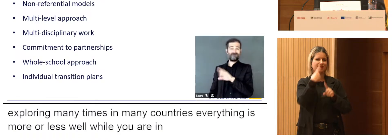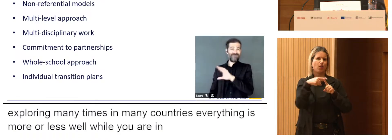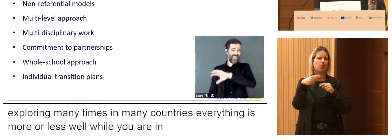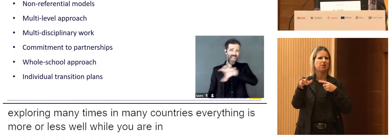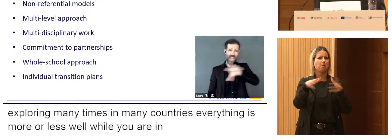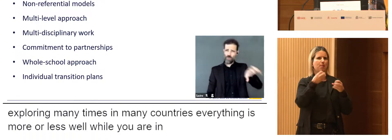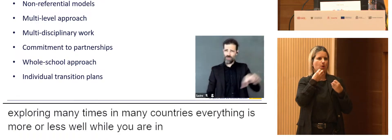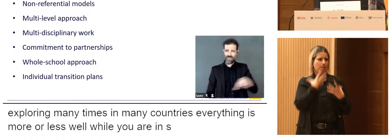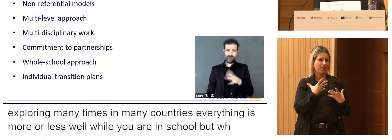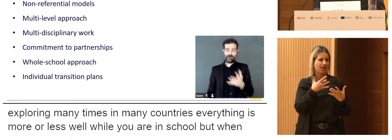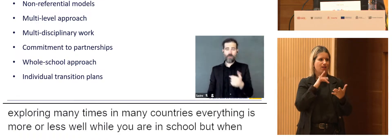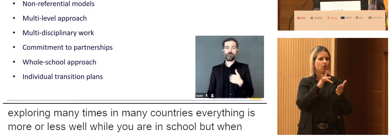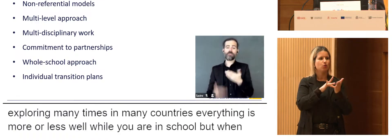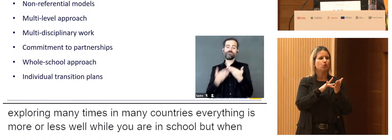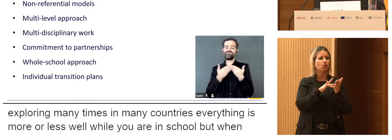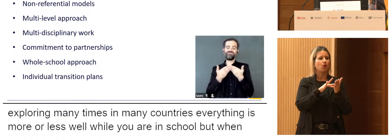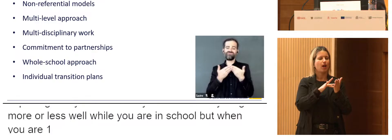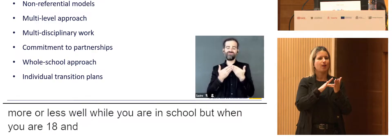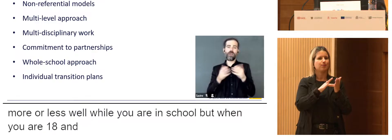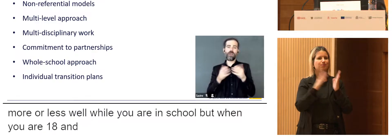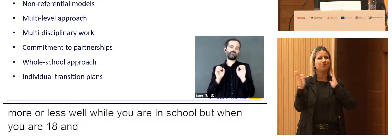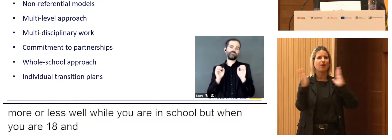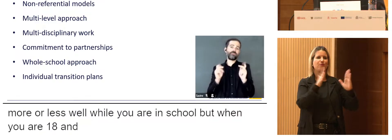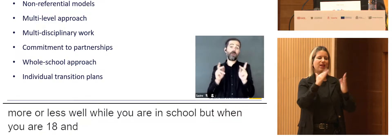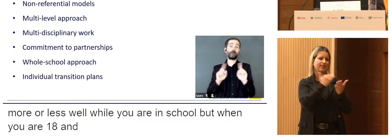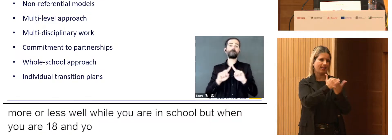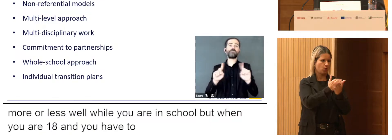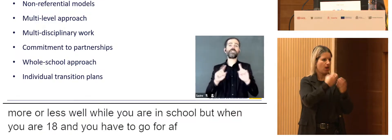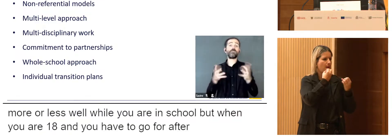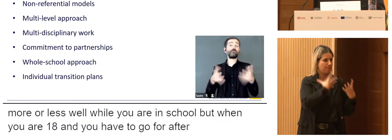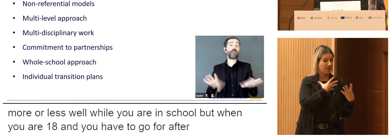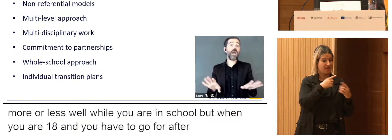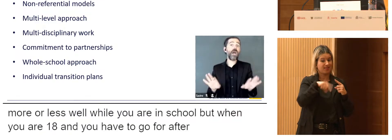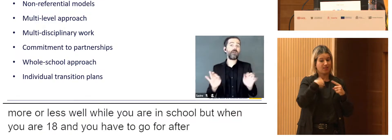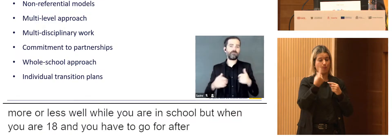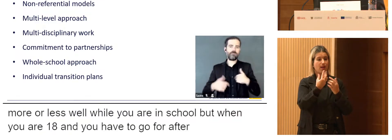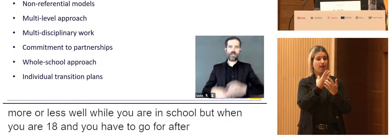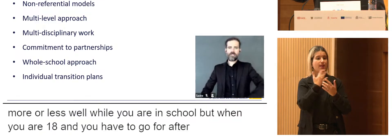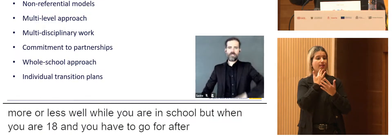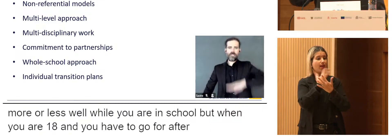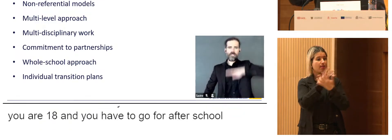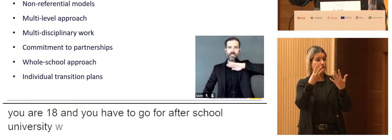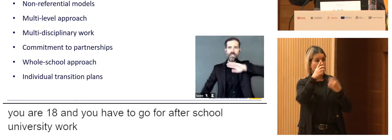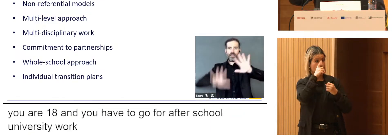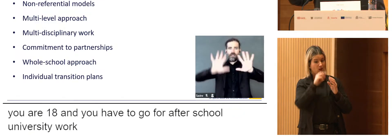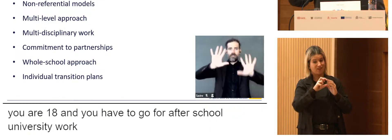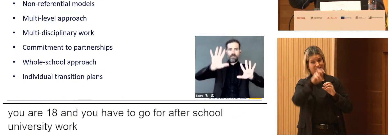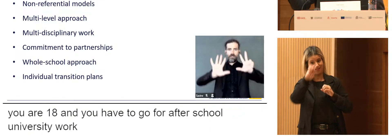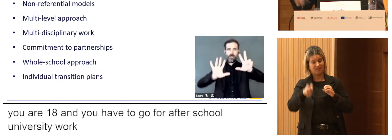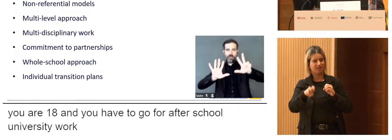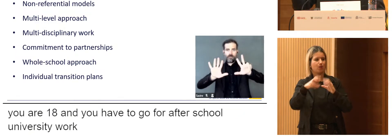but when you are 18 and you have to go for after school, university, work, things fail.